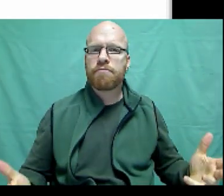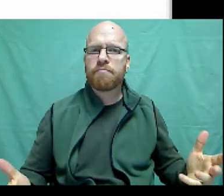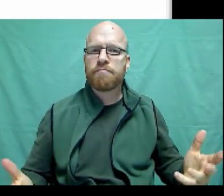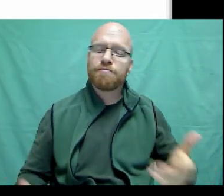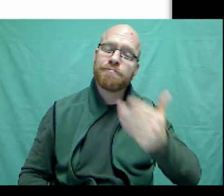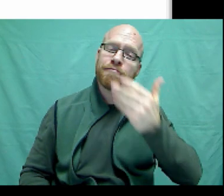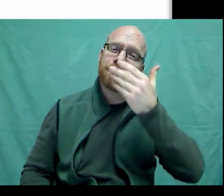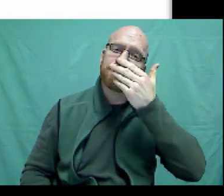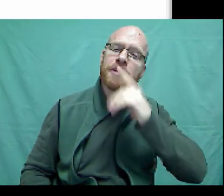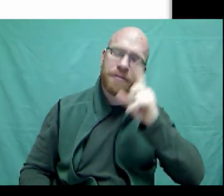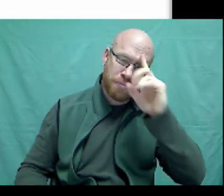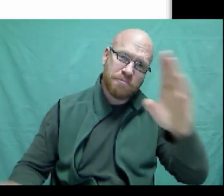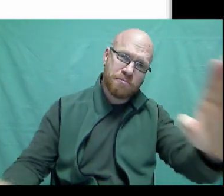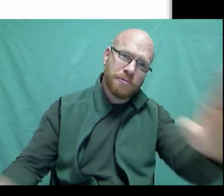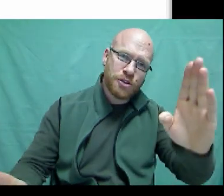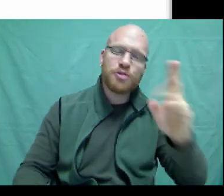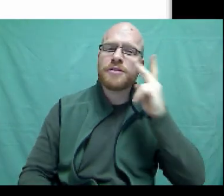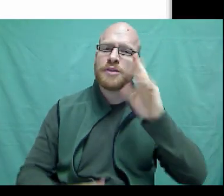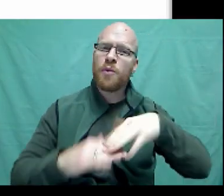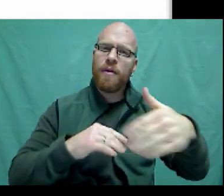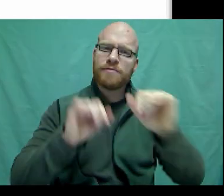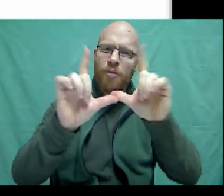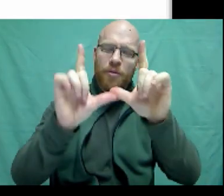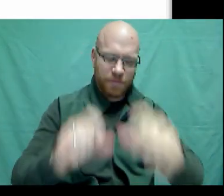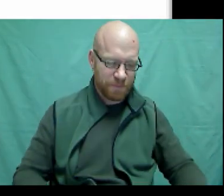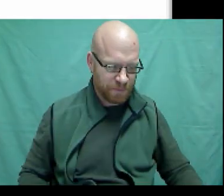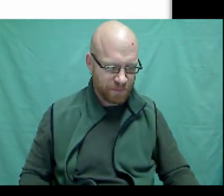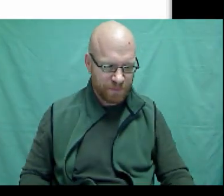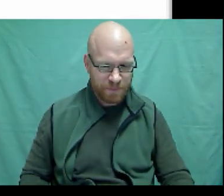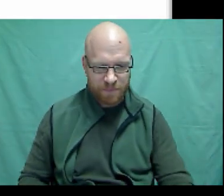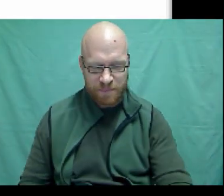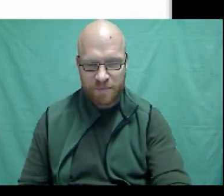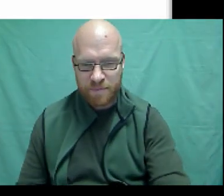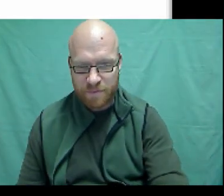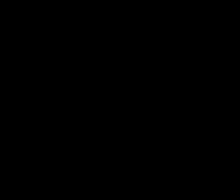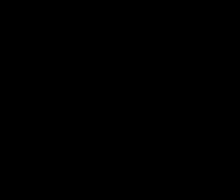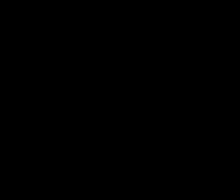squared. And it's still going to be 7 equals 7. Thank you. Thank you for attending this vlog, and I'll see you next vlog.